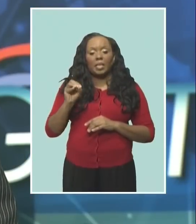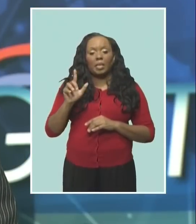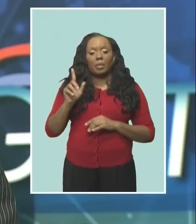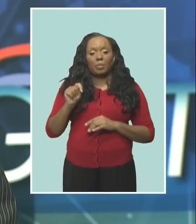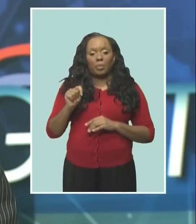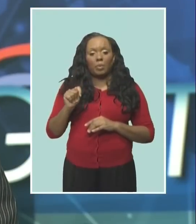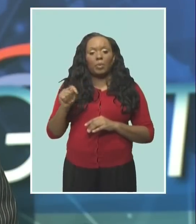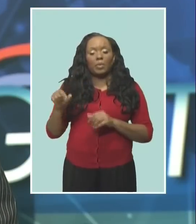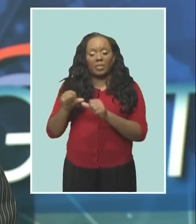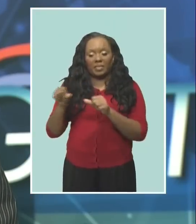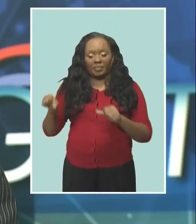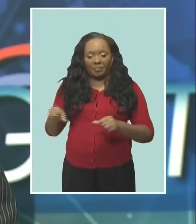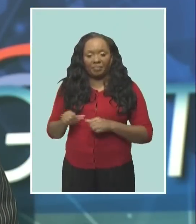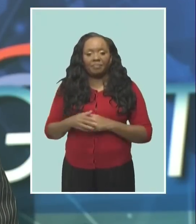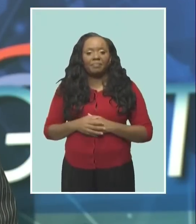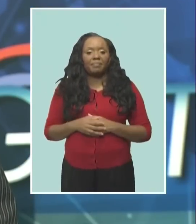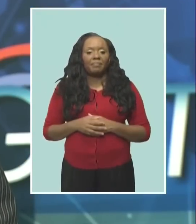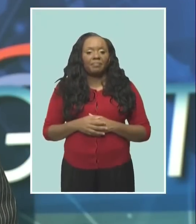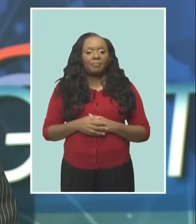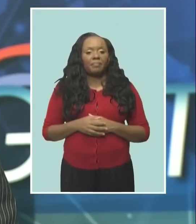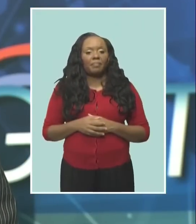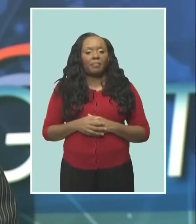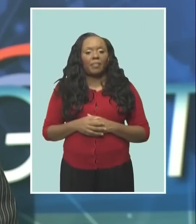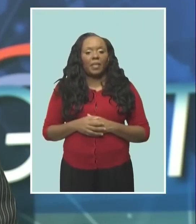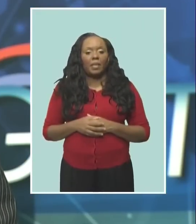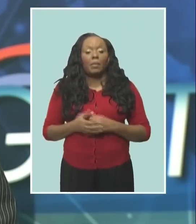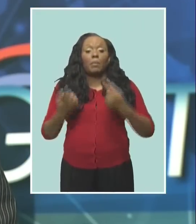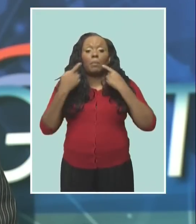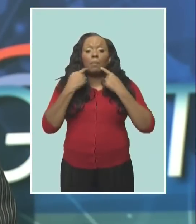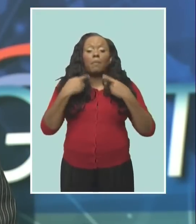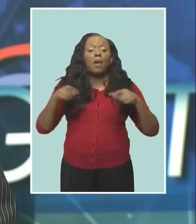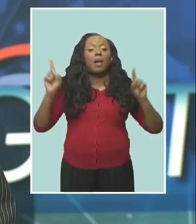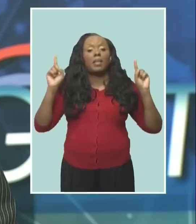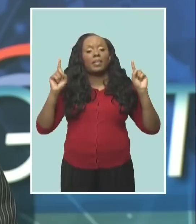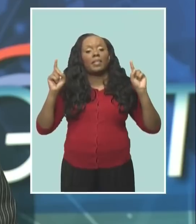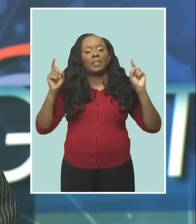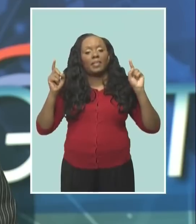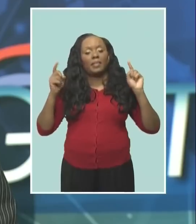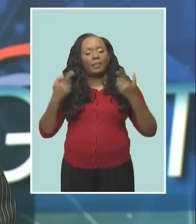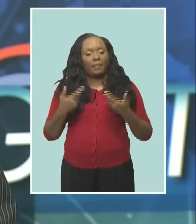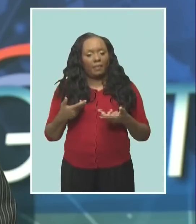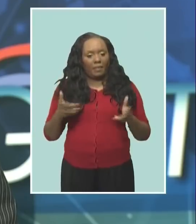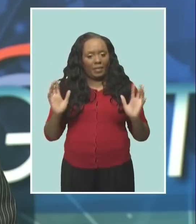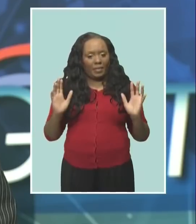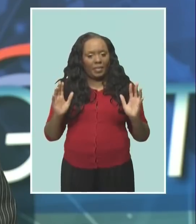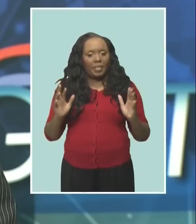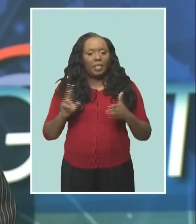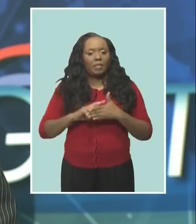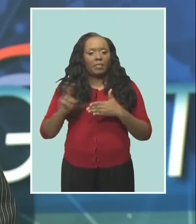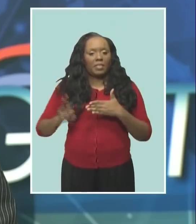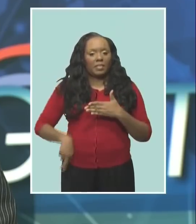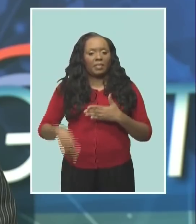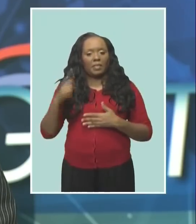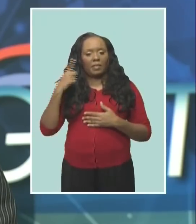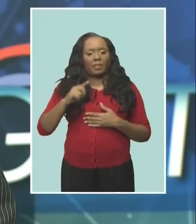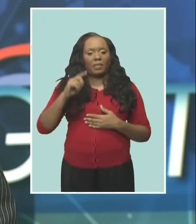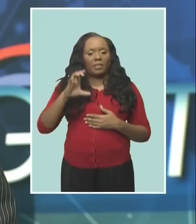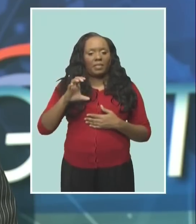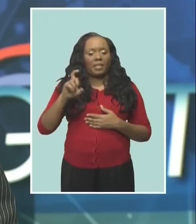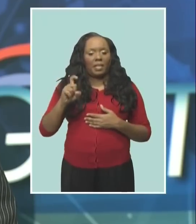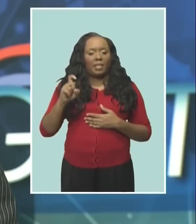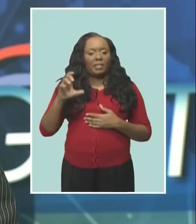of Barbadians and regional students who wrote the May to June 2024 exams of the Caribbean Examinations Council,